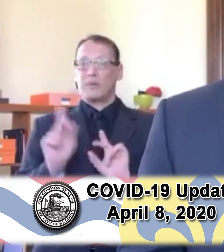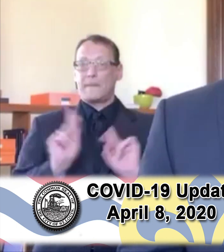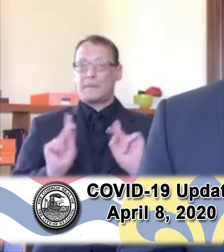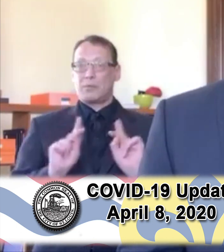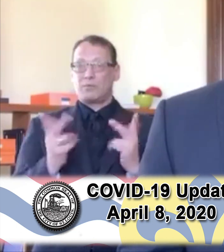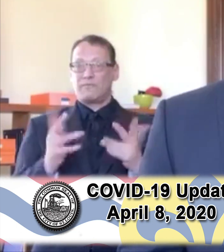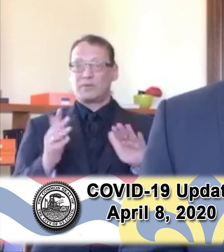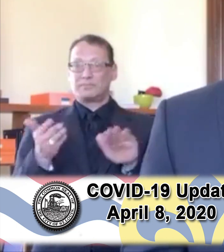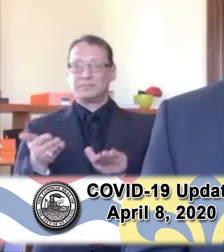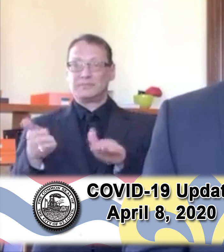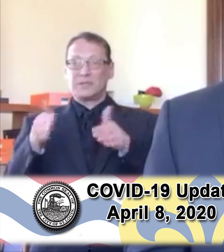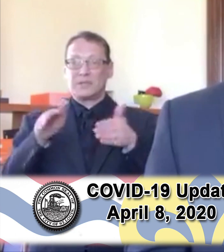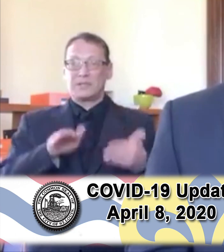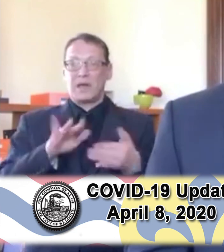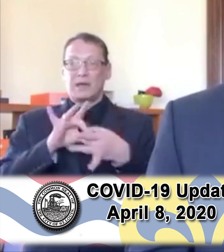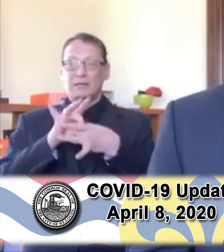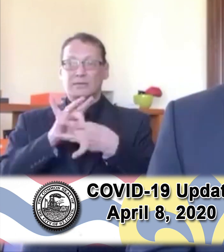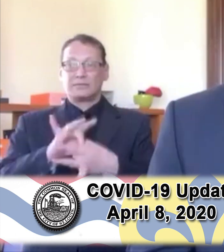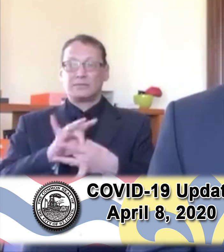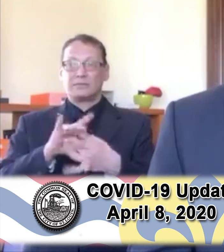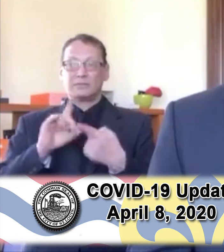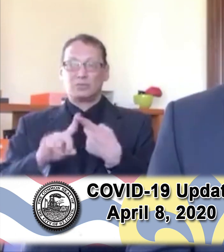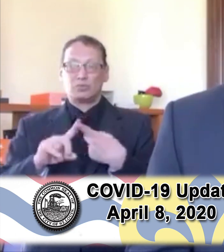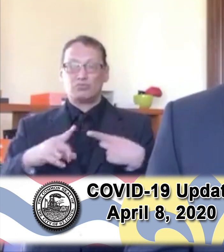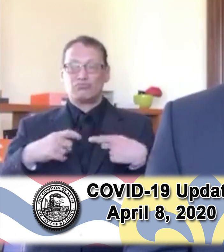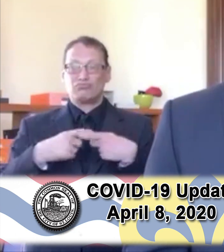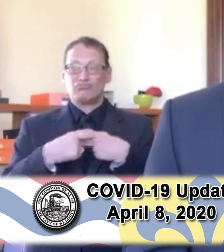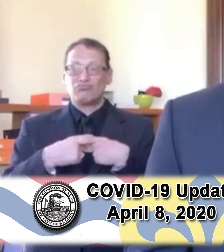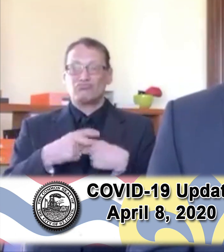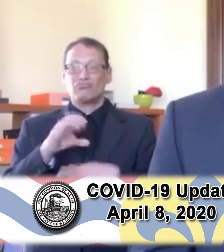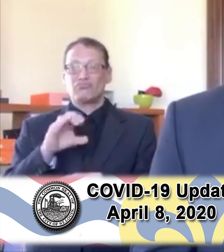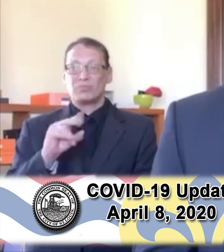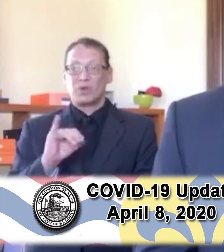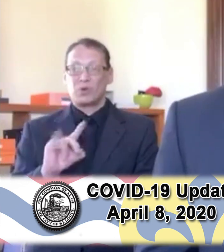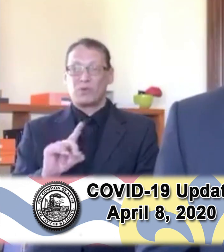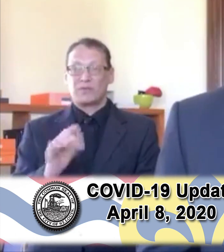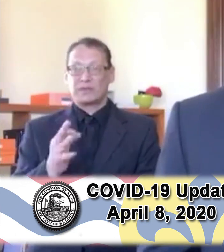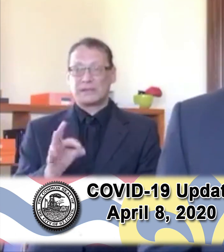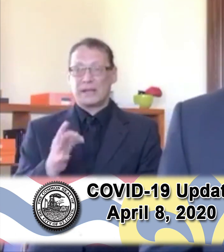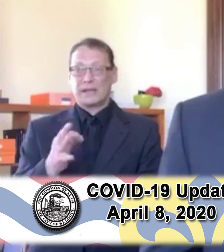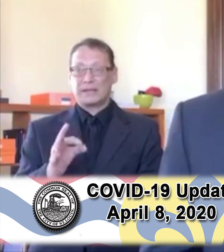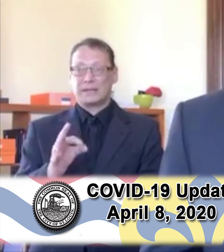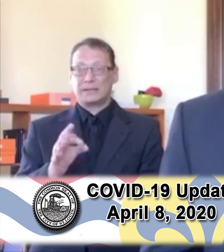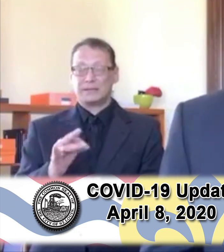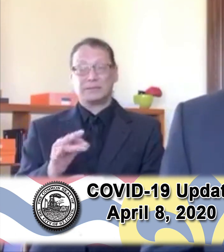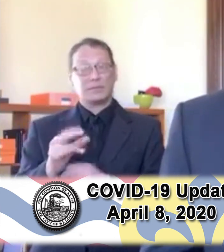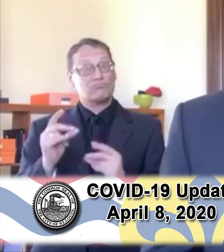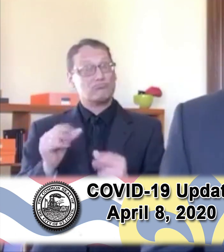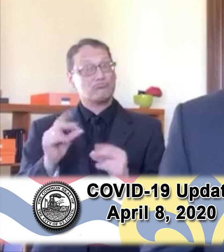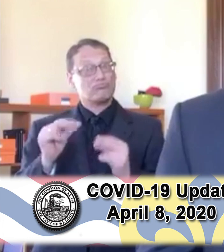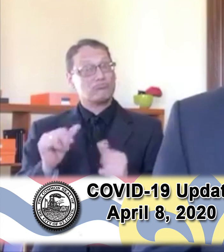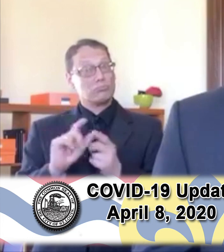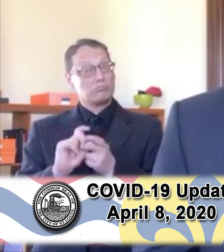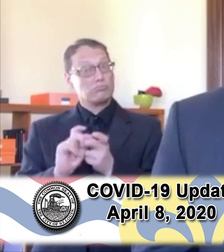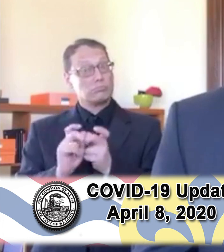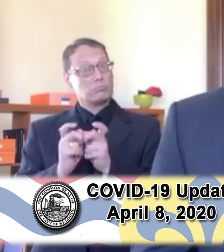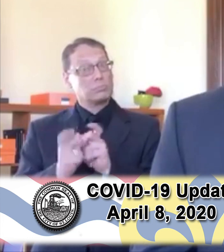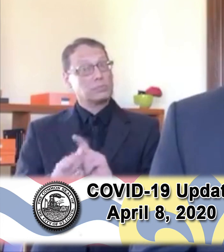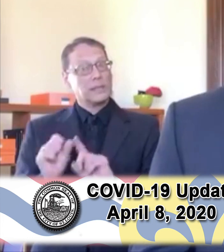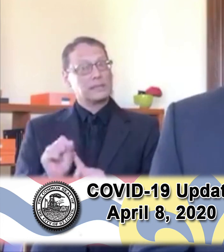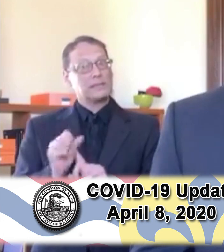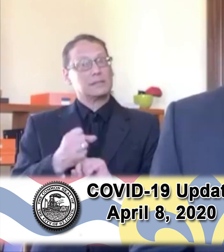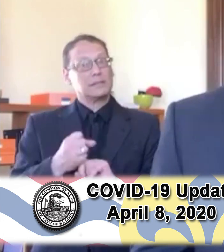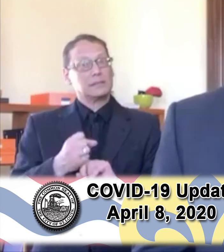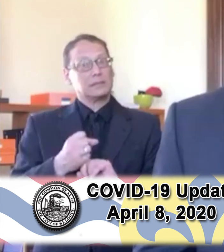died associated with complications of COVID-19. So this is a rapidly evolving situation that